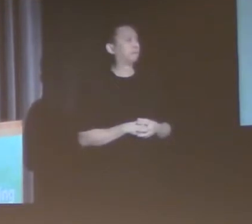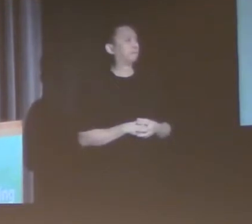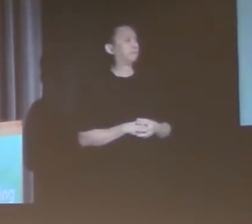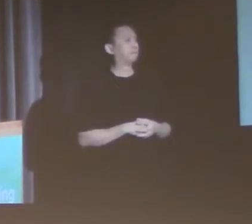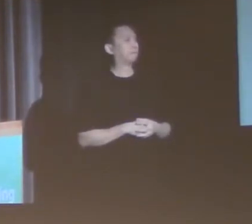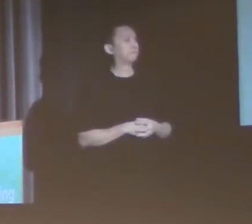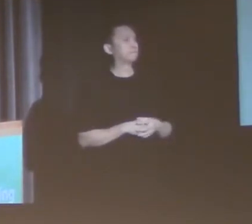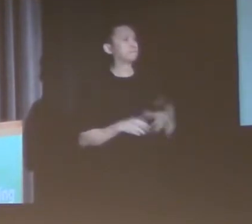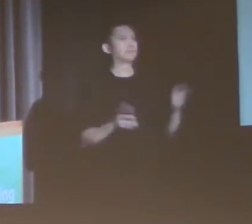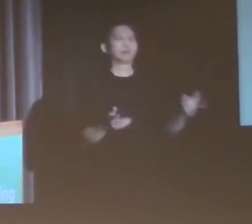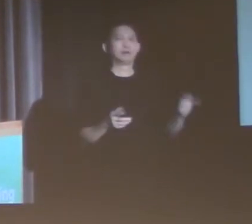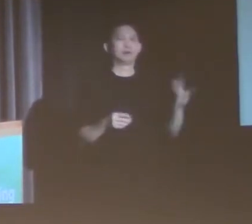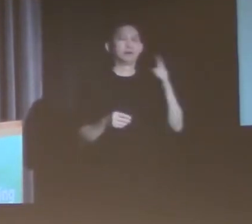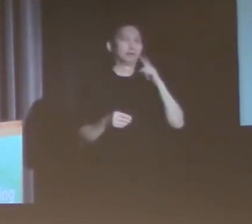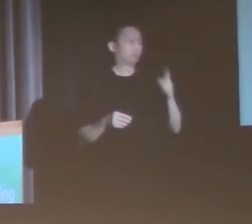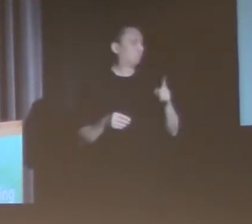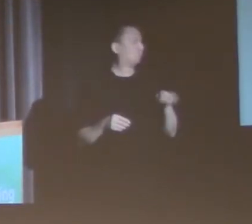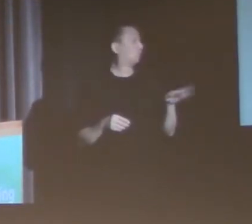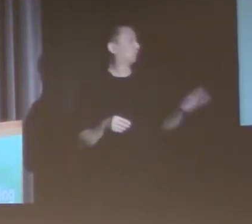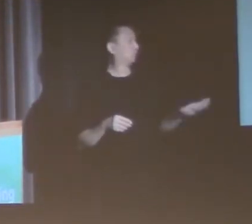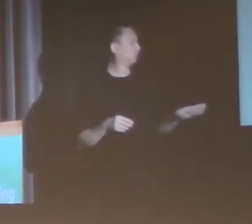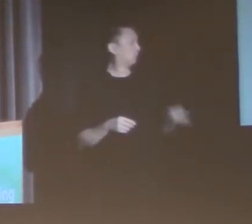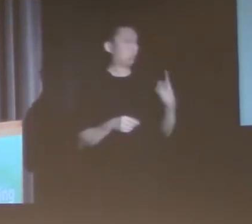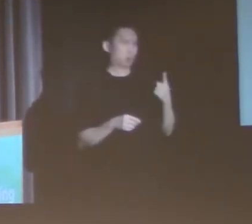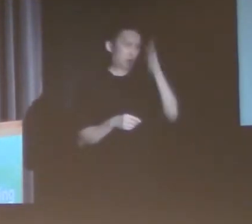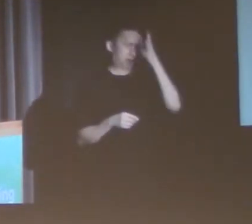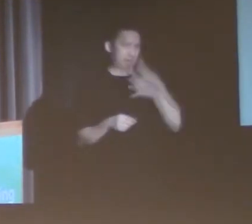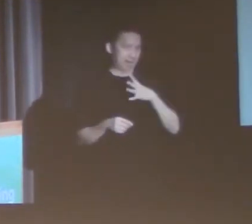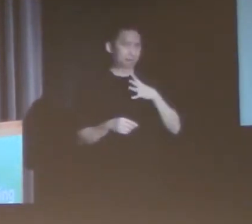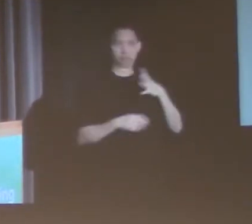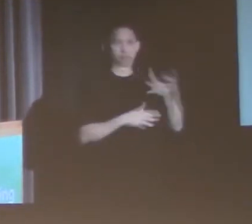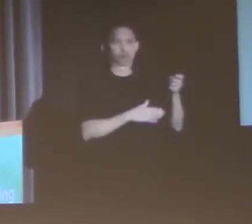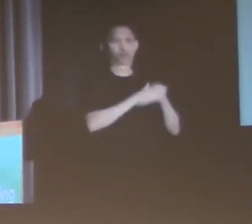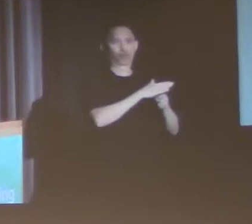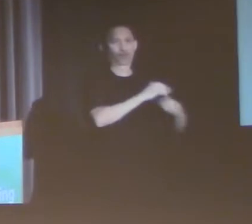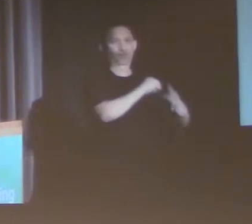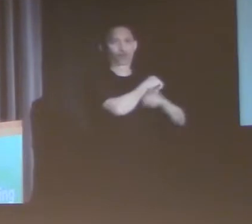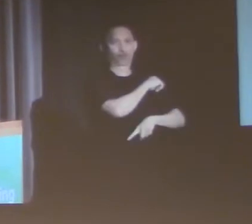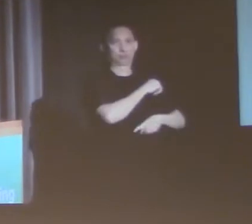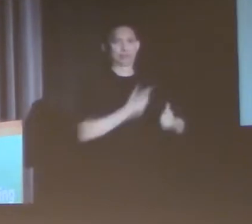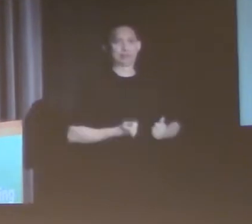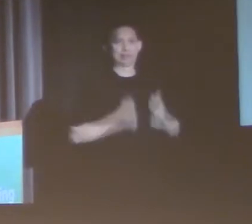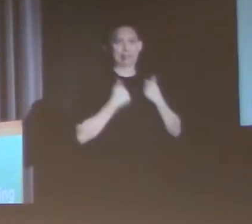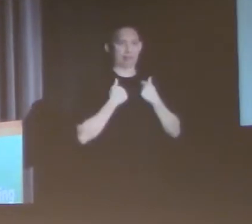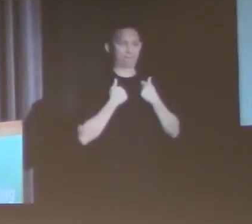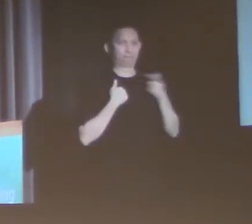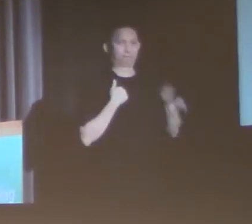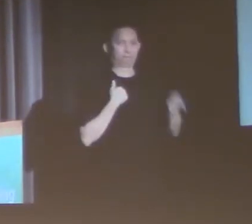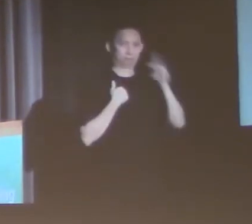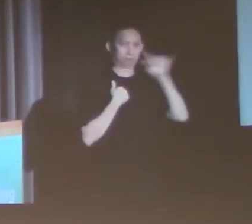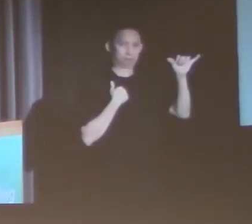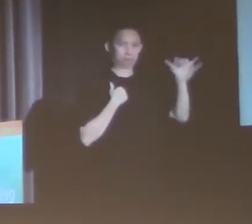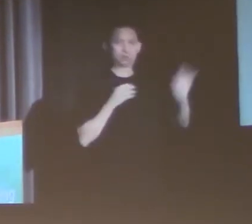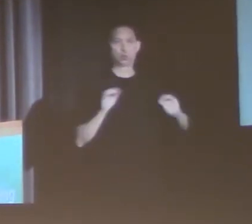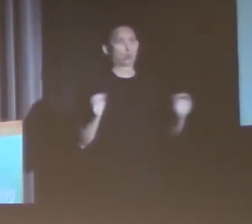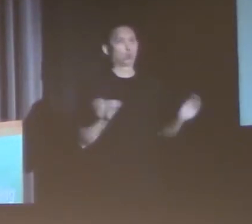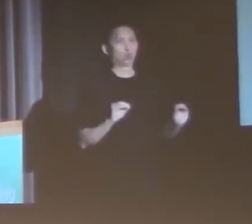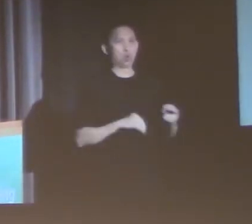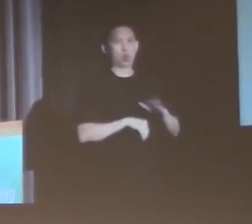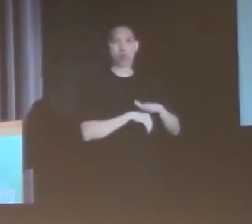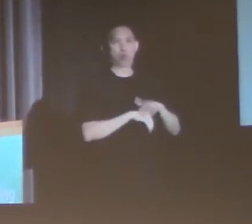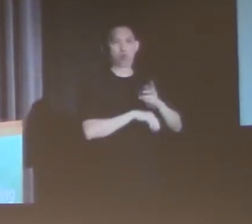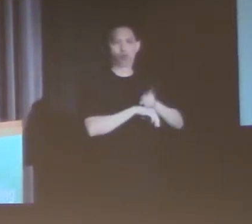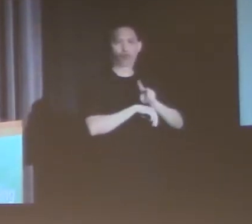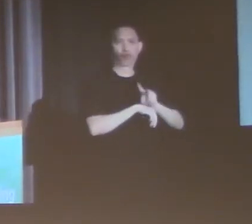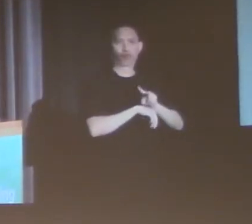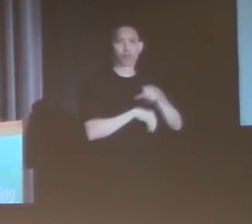individual, Sansón, who is sentenced to life without parole and not able to participate in the process of making the film. So